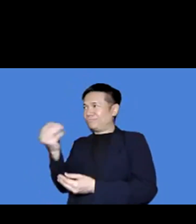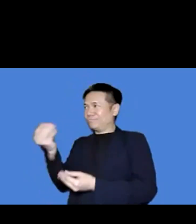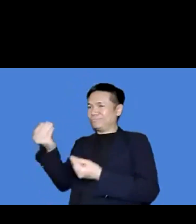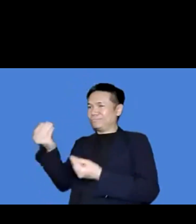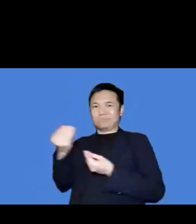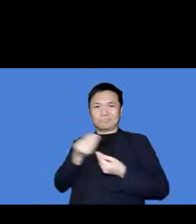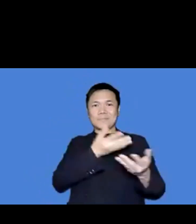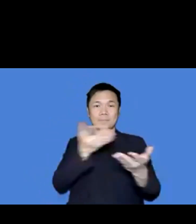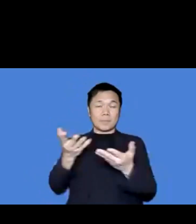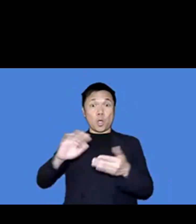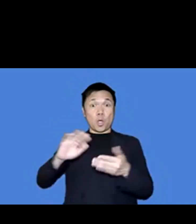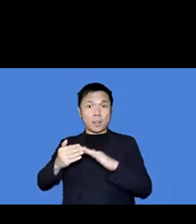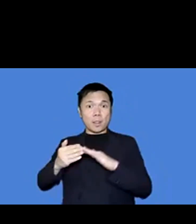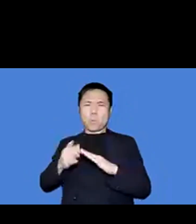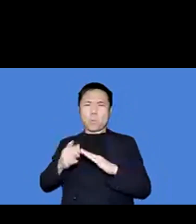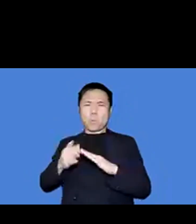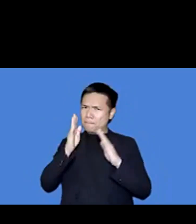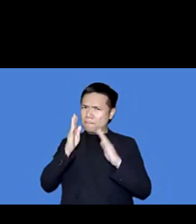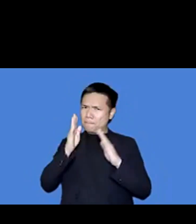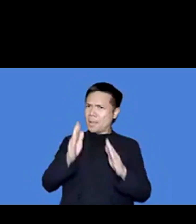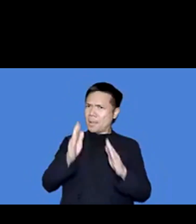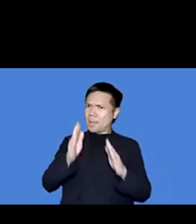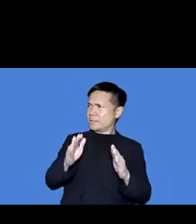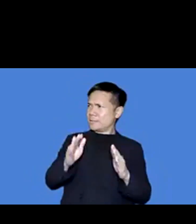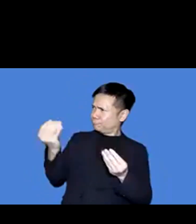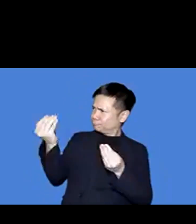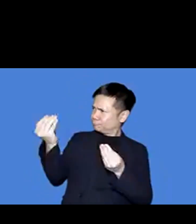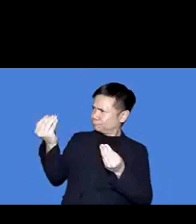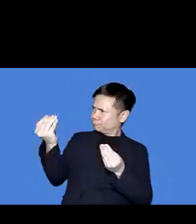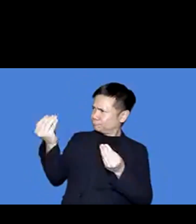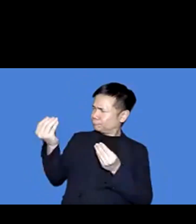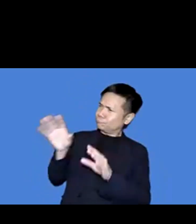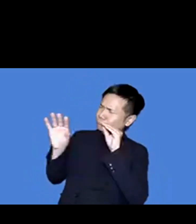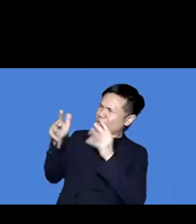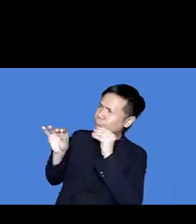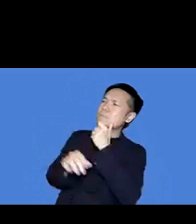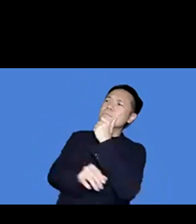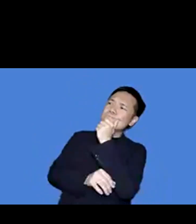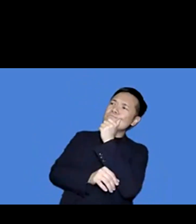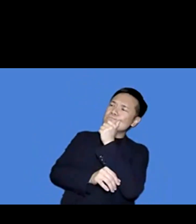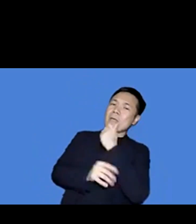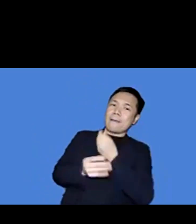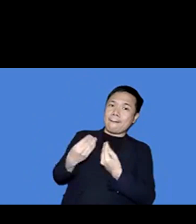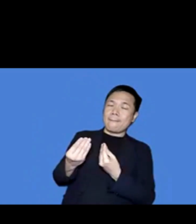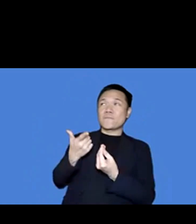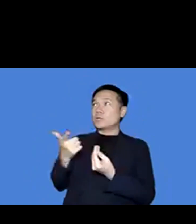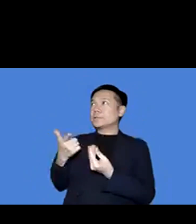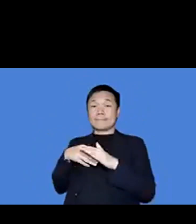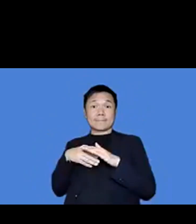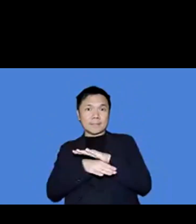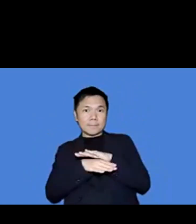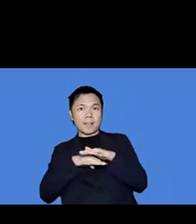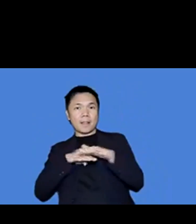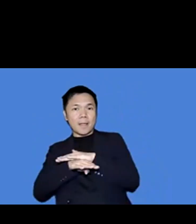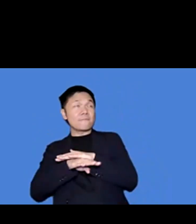So we need to learn from their traditional knowledge and how those can be used for ability,